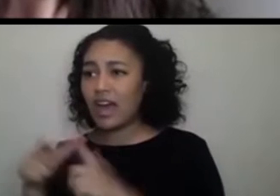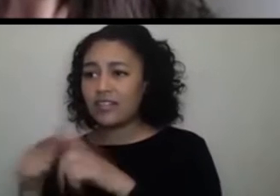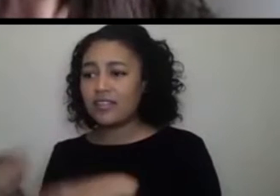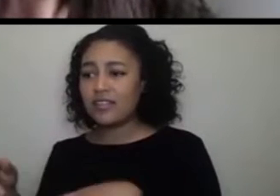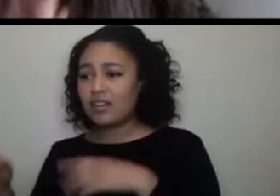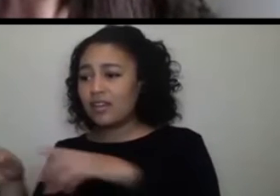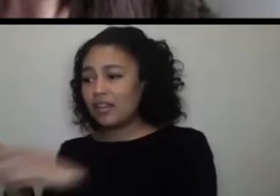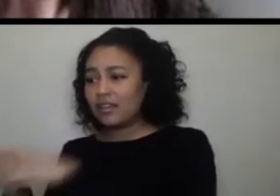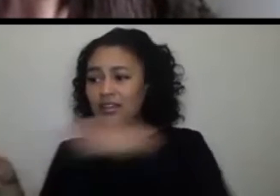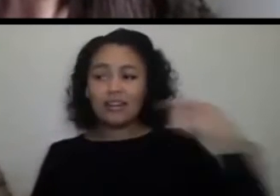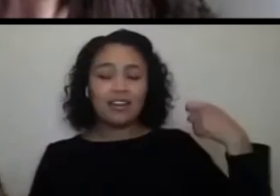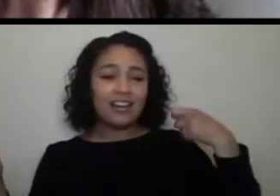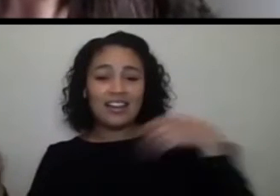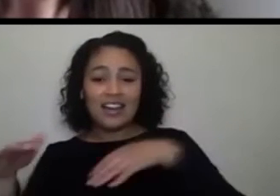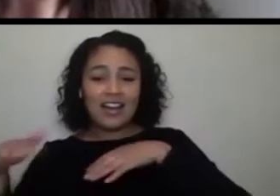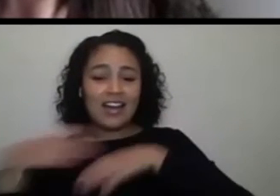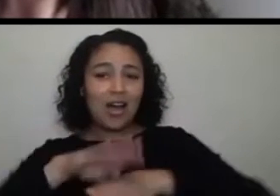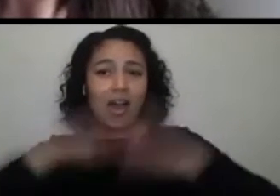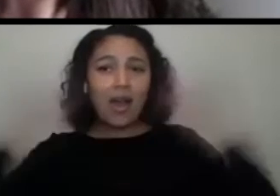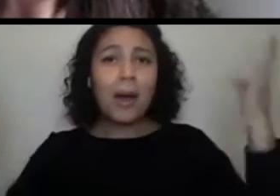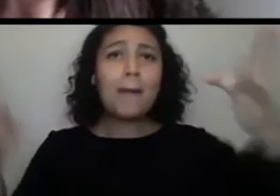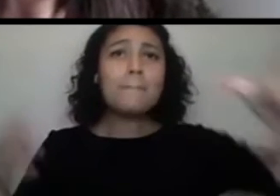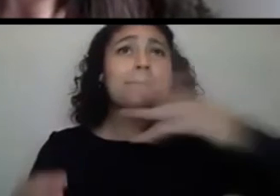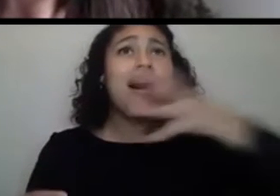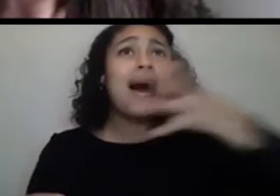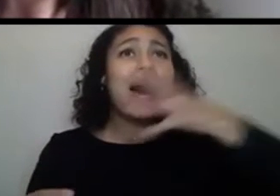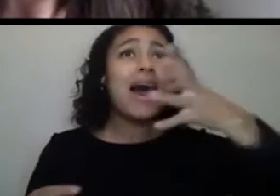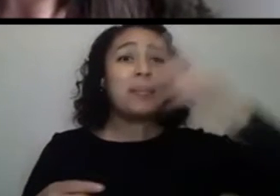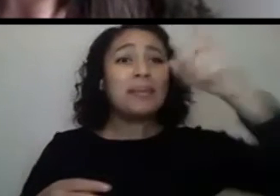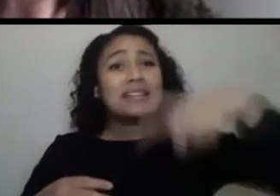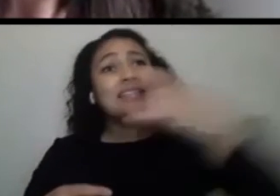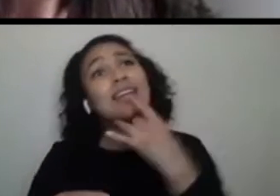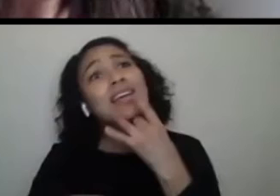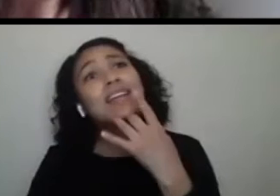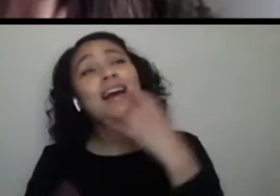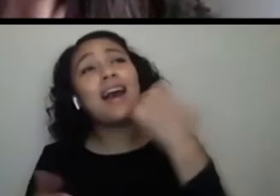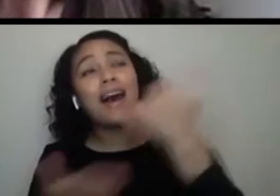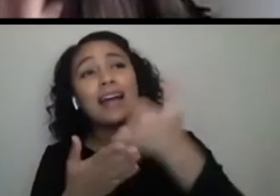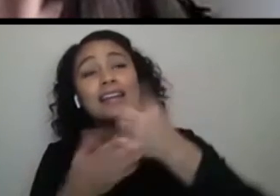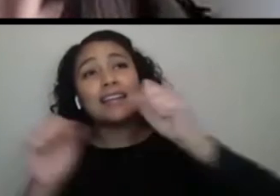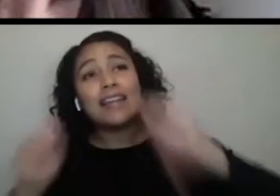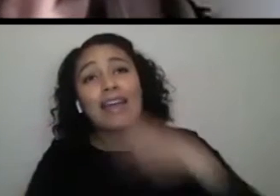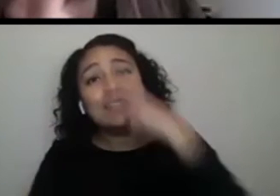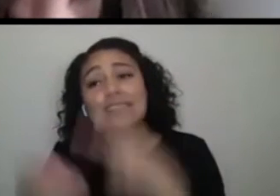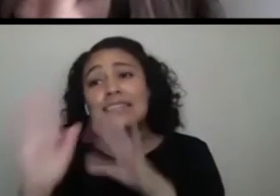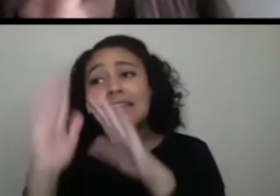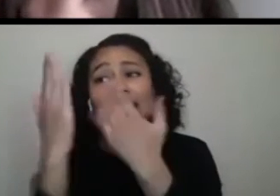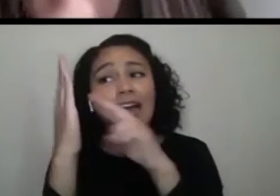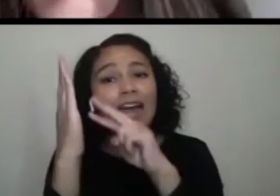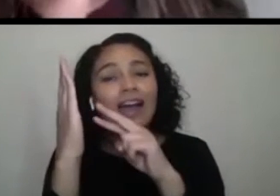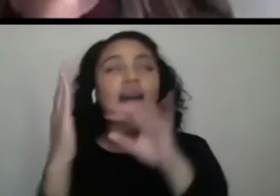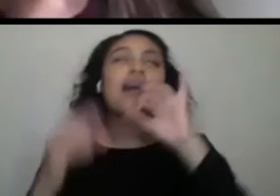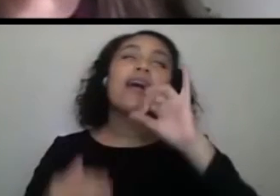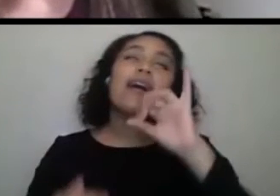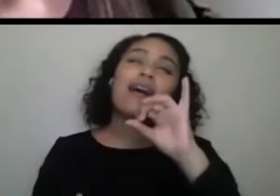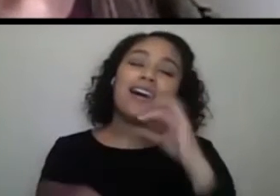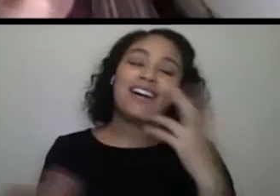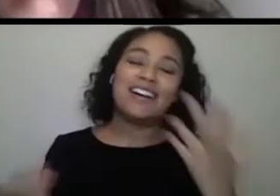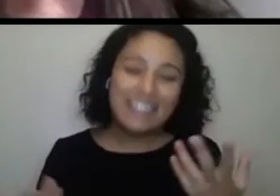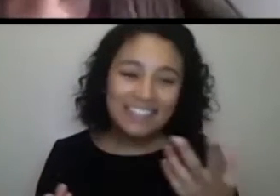light to see. And it was just such an incredible, magical experience that I knew I was onto